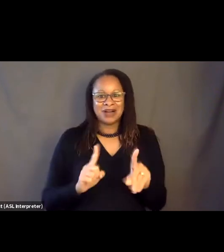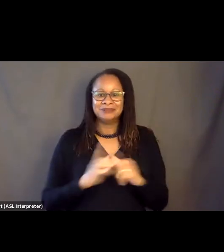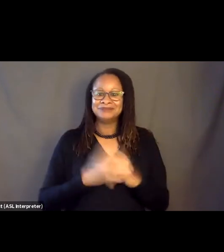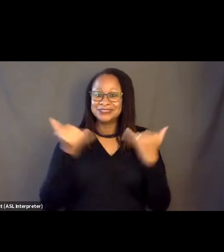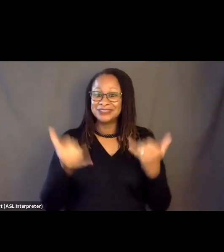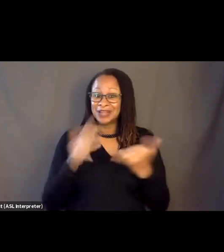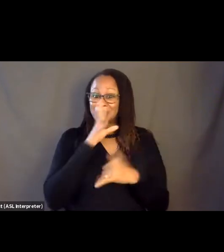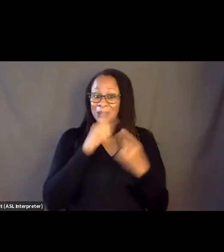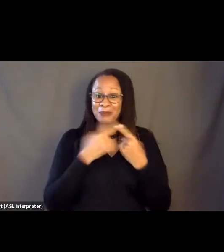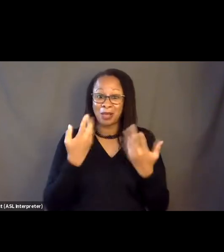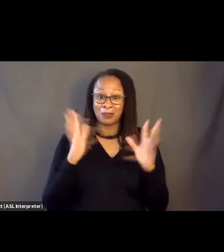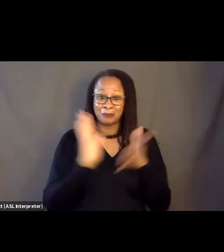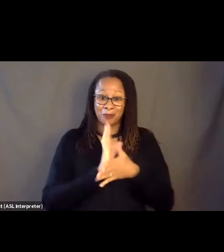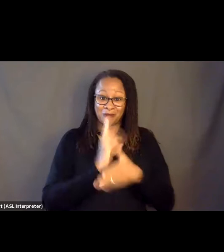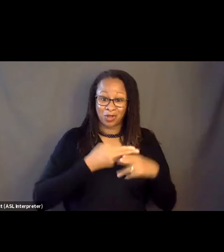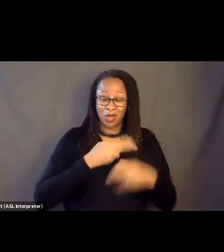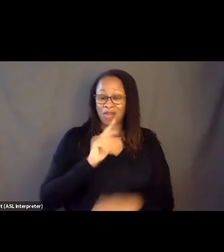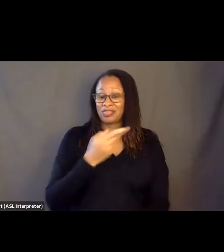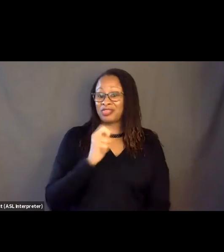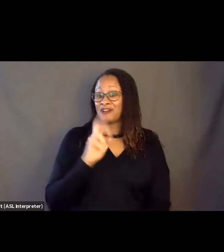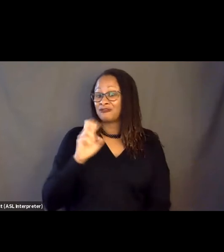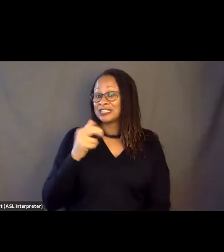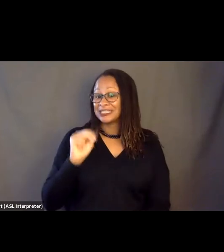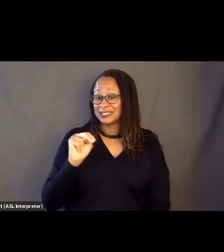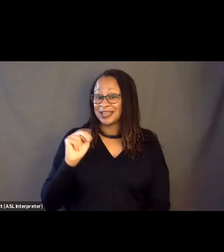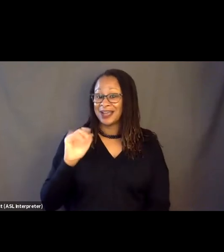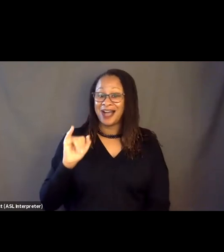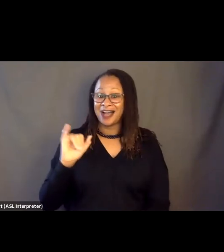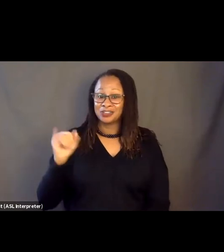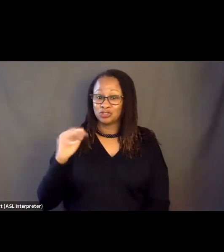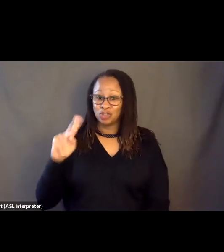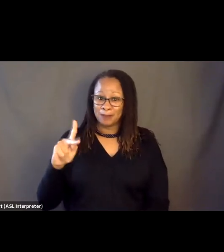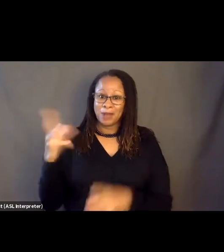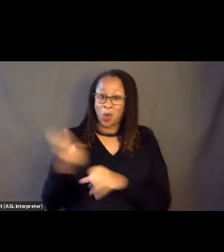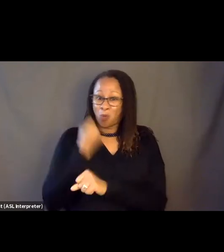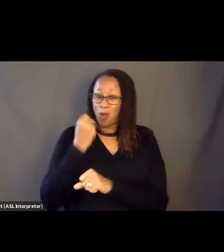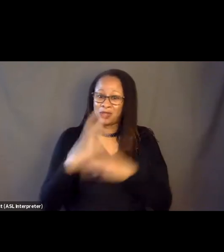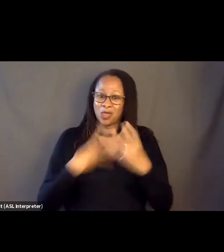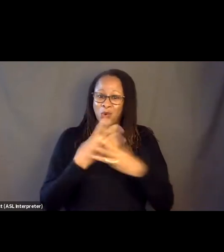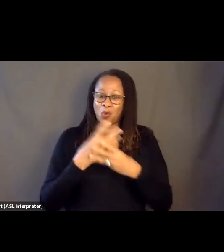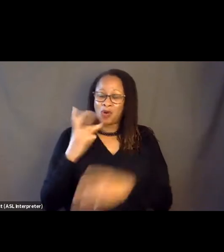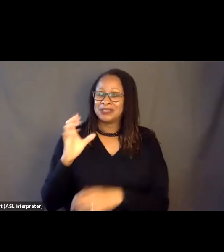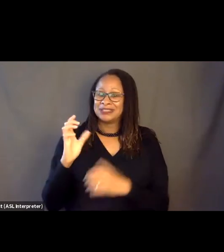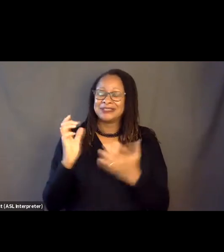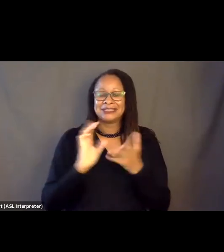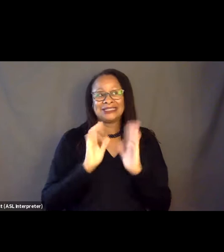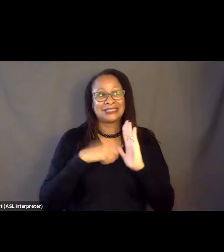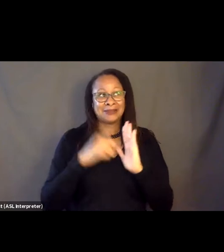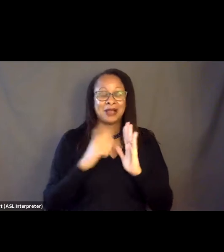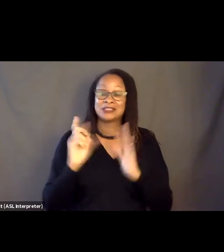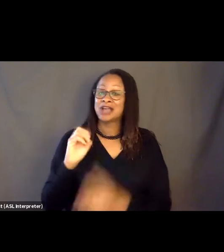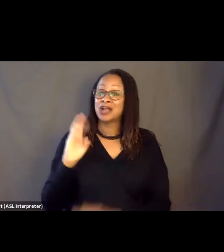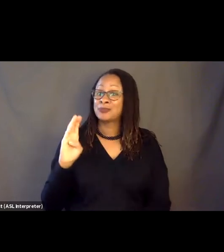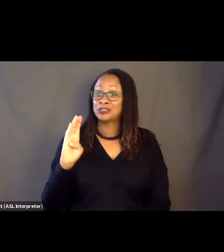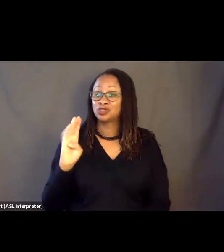The Reason I Jump, which won the World Cinema Documentary Award at Sundance. And with us, we have